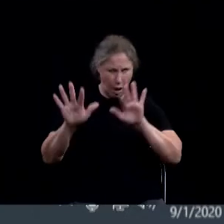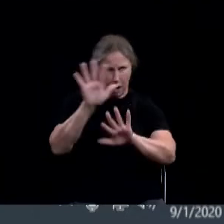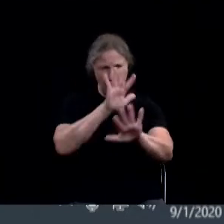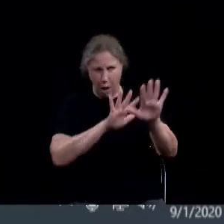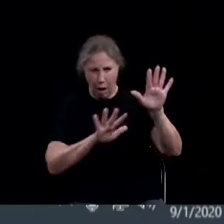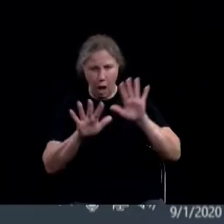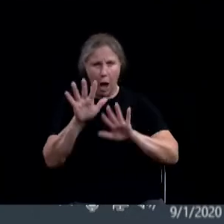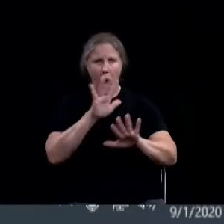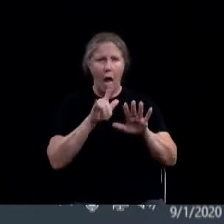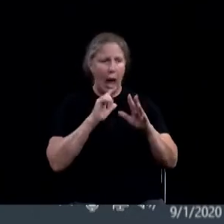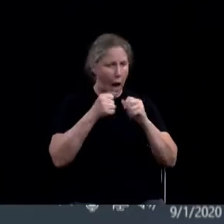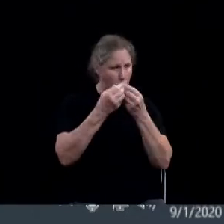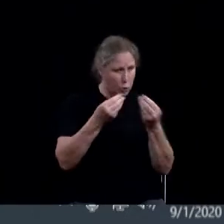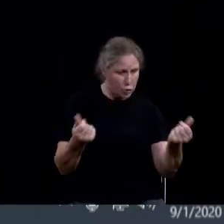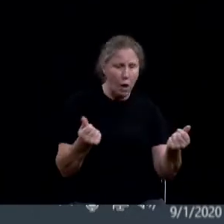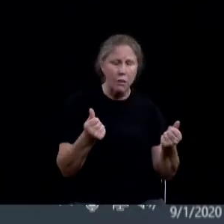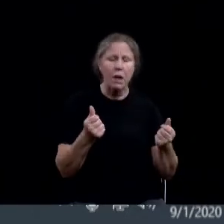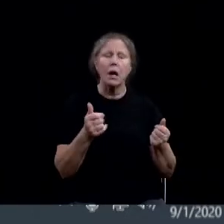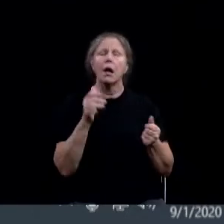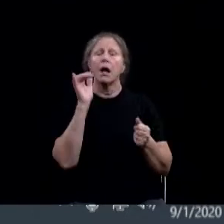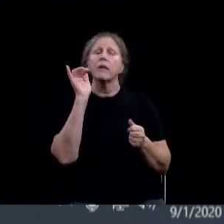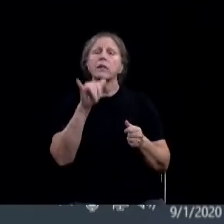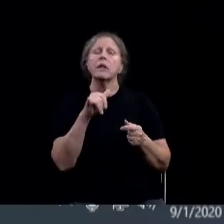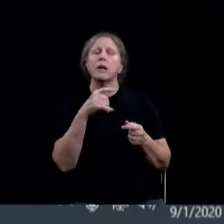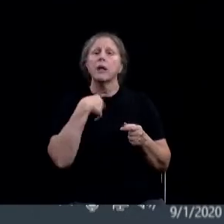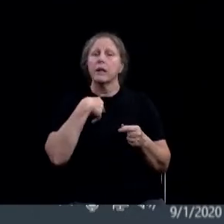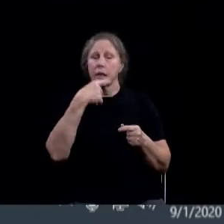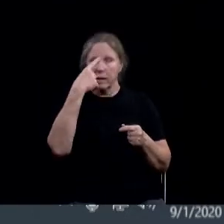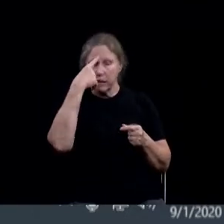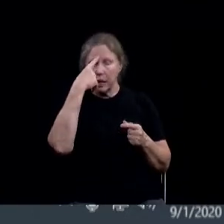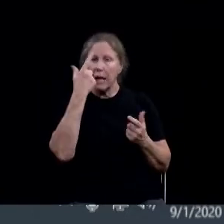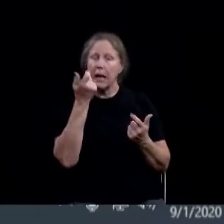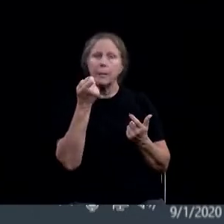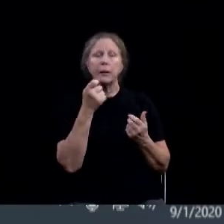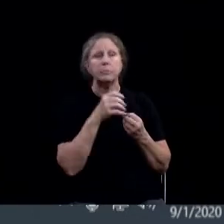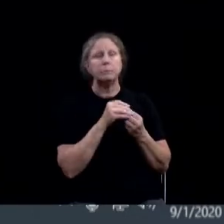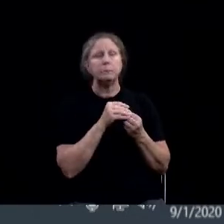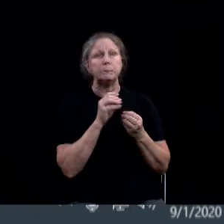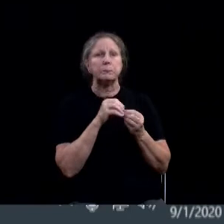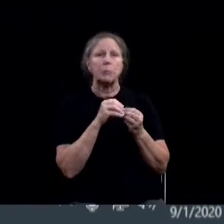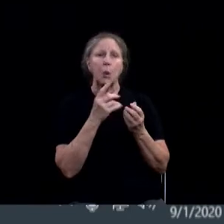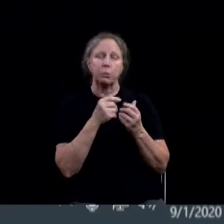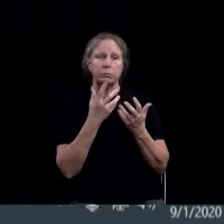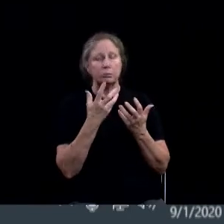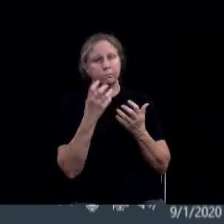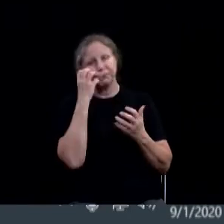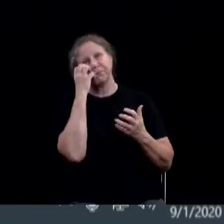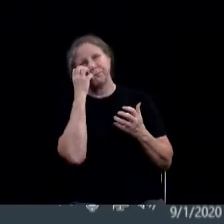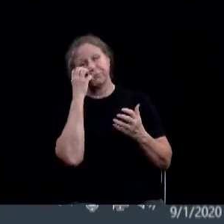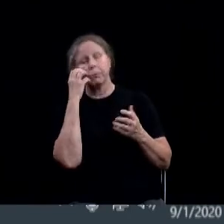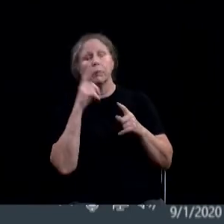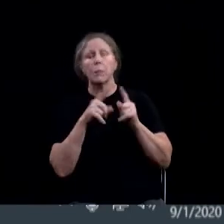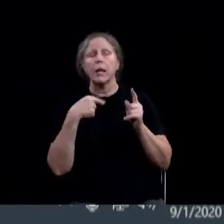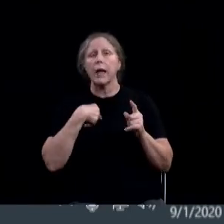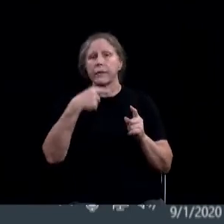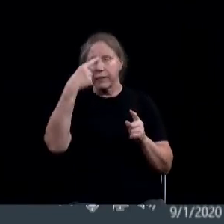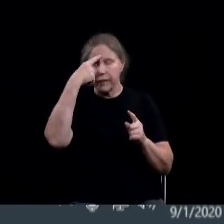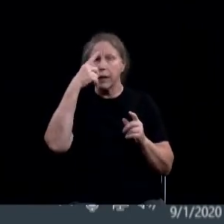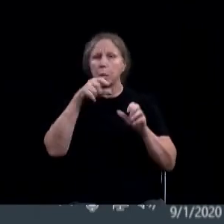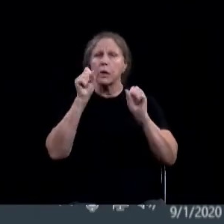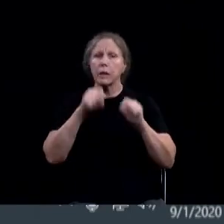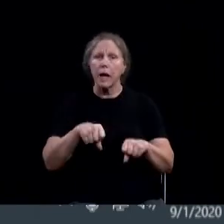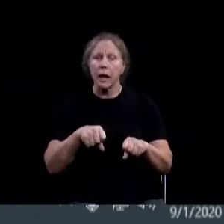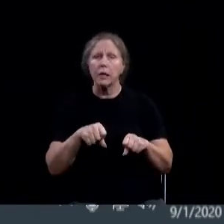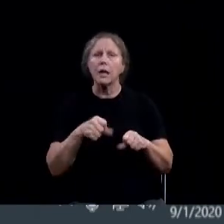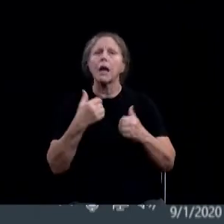that that's a little more of a kind of maybe a heavier task, but I do think that in some format, being able to have that information available too, so we could quickly see